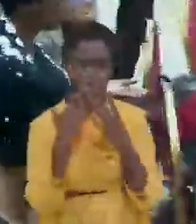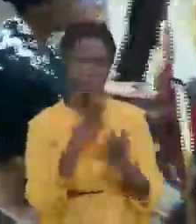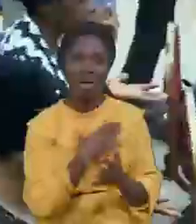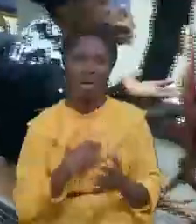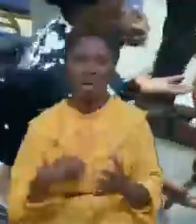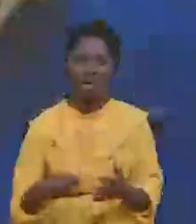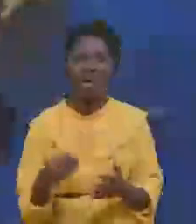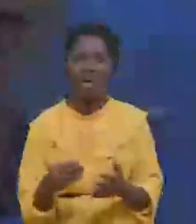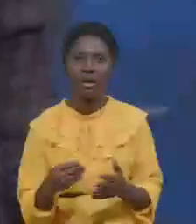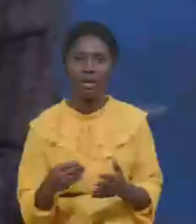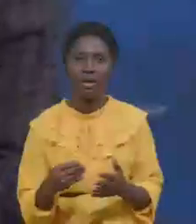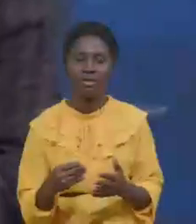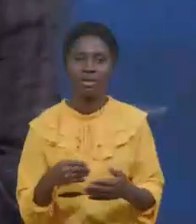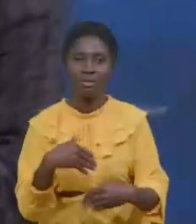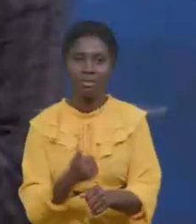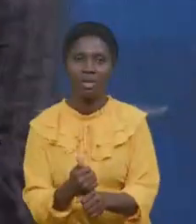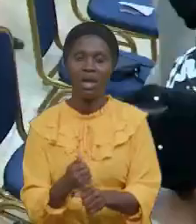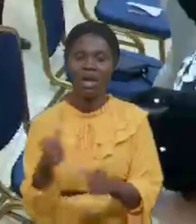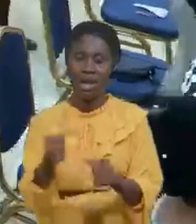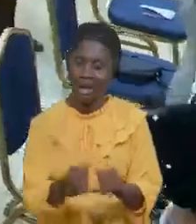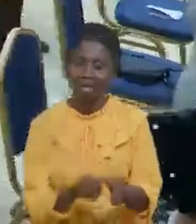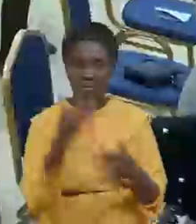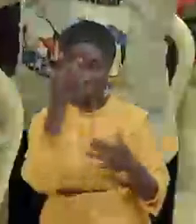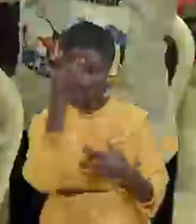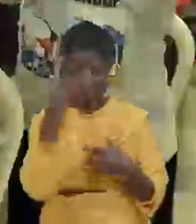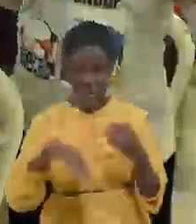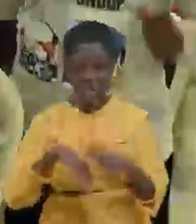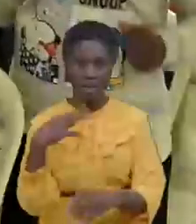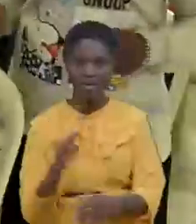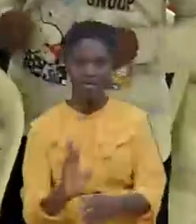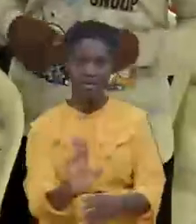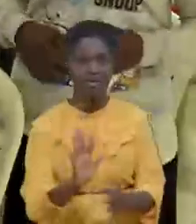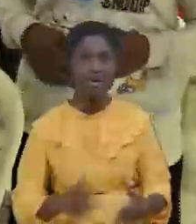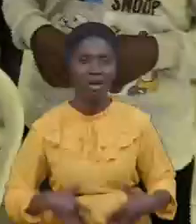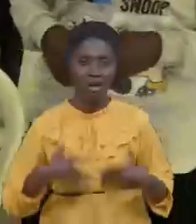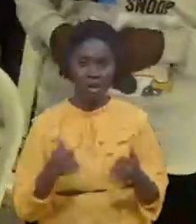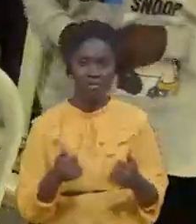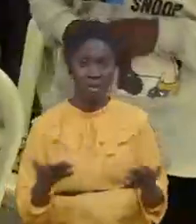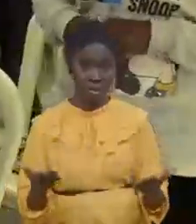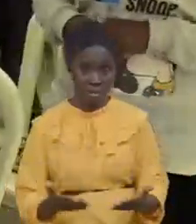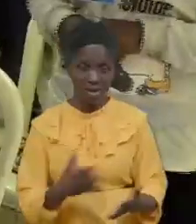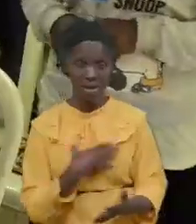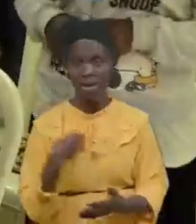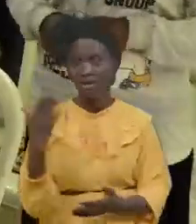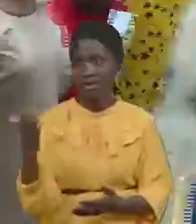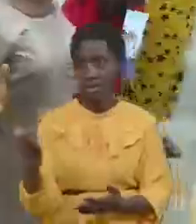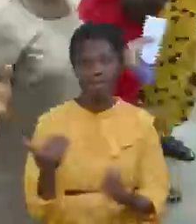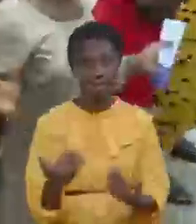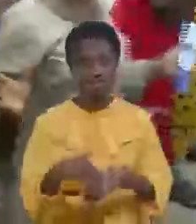crush every sickness out of your life. Here and there,